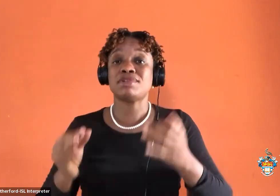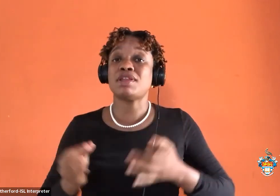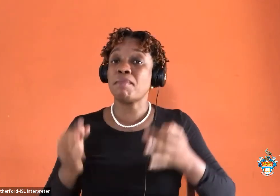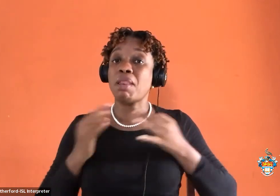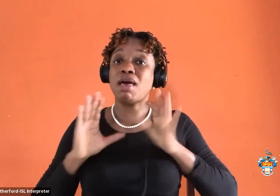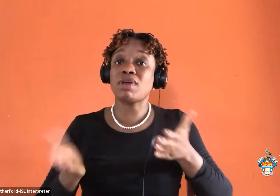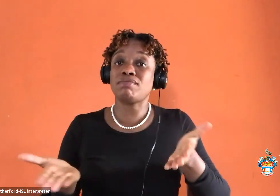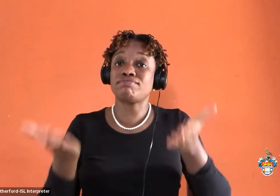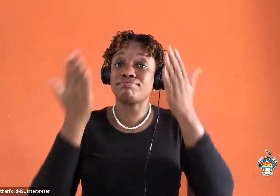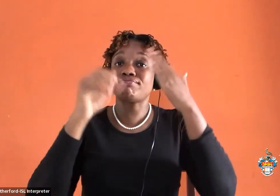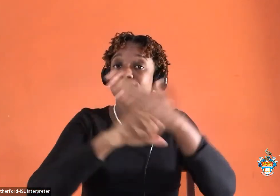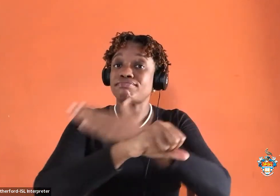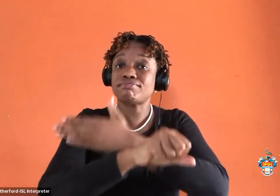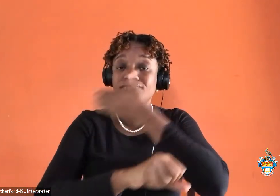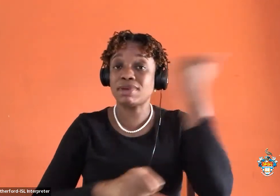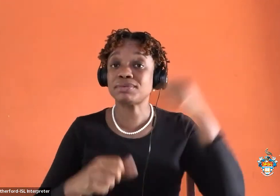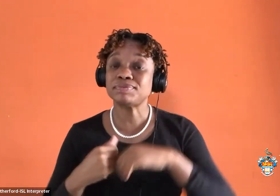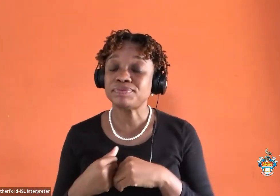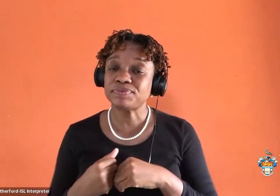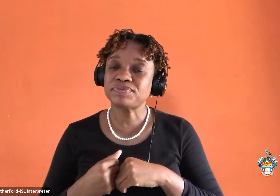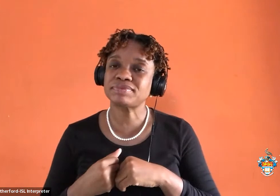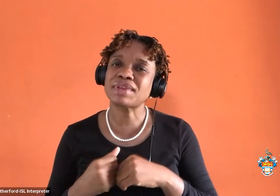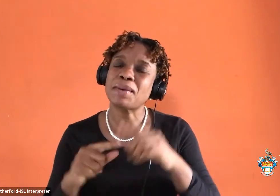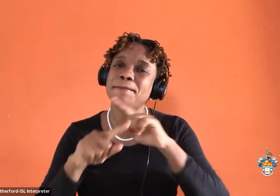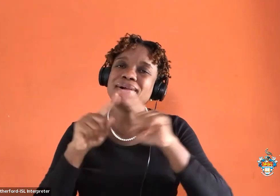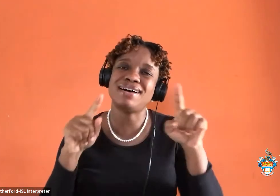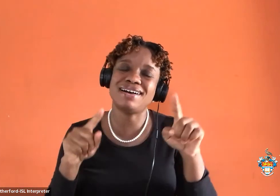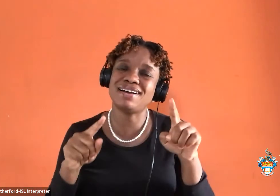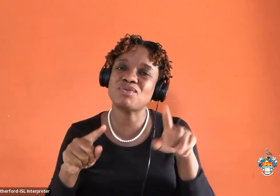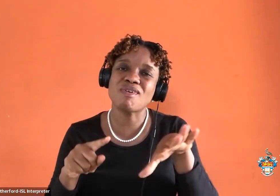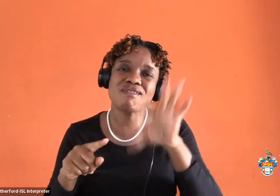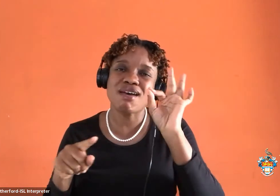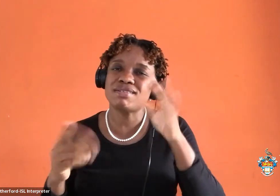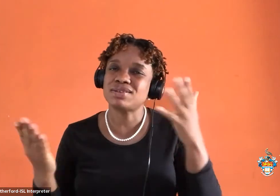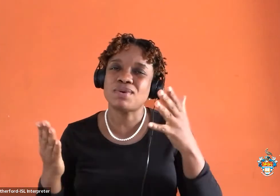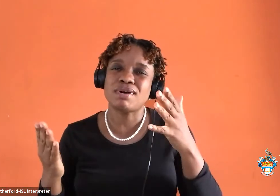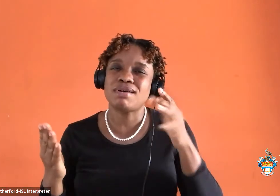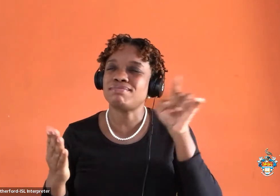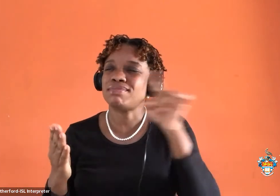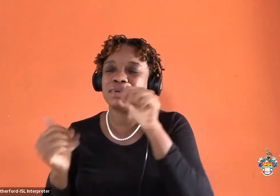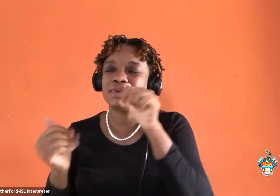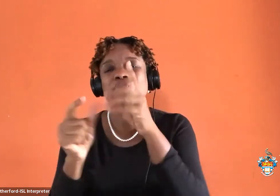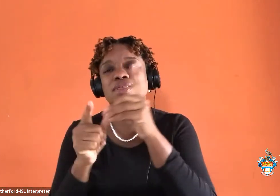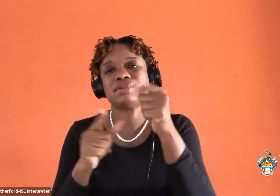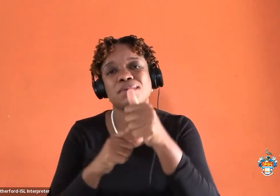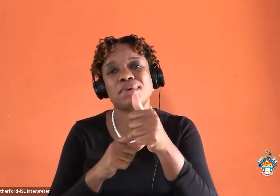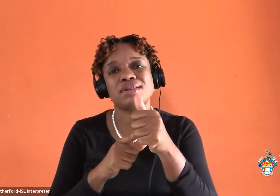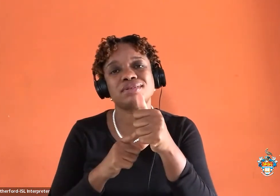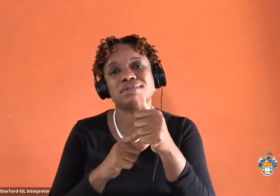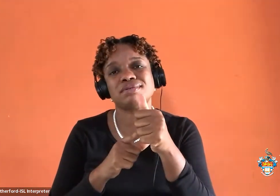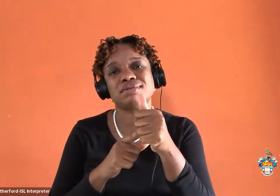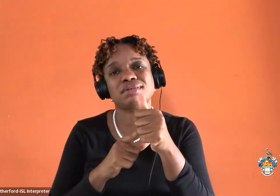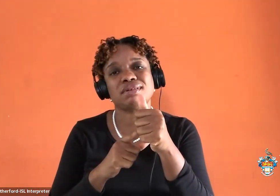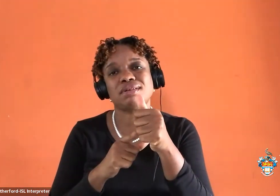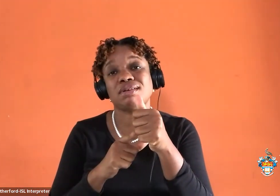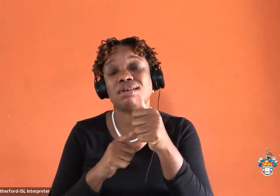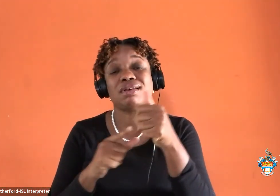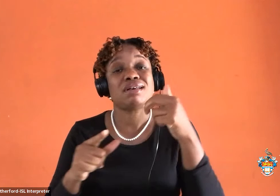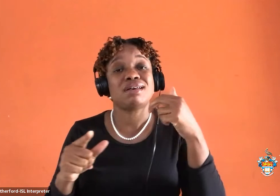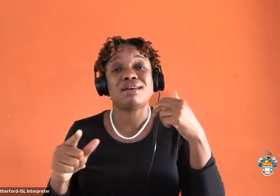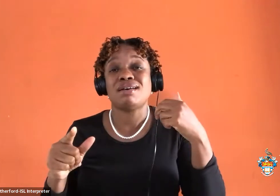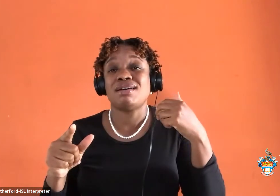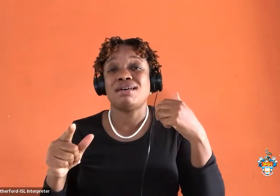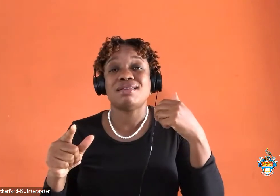on the literature, we also know that many persons, for example, with disabilities also have poor health